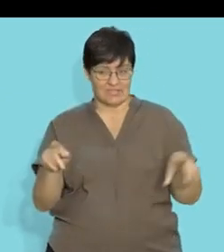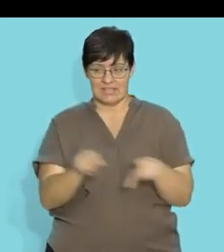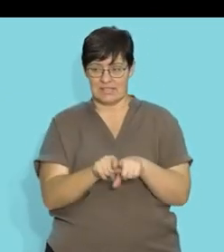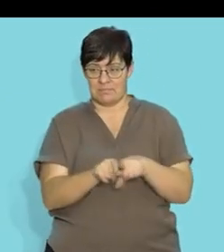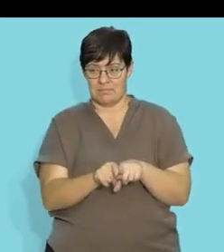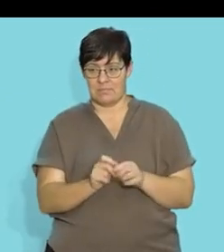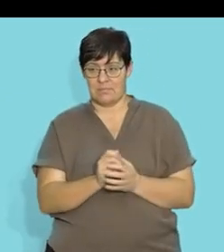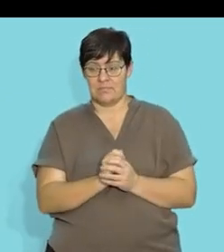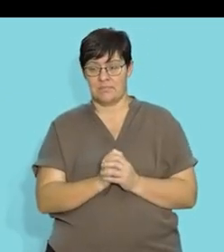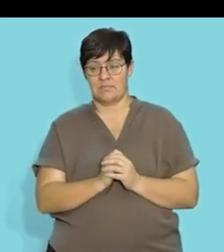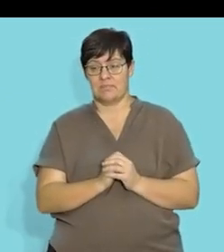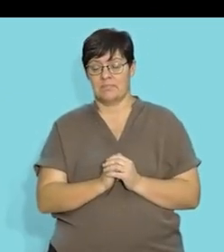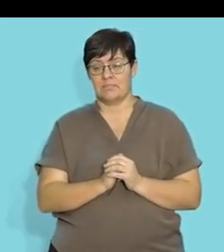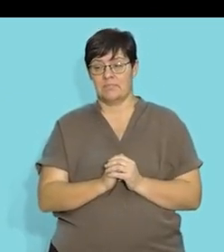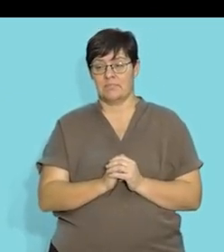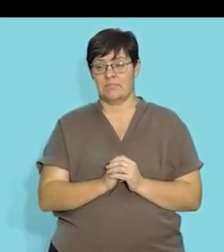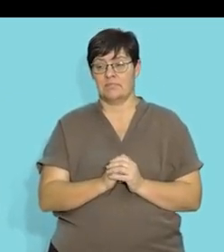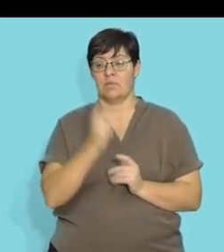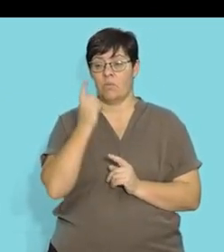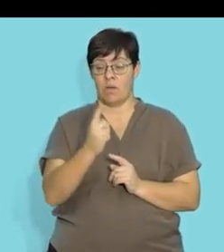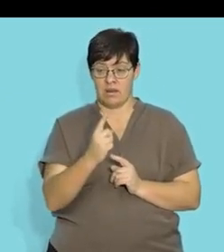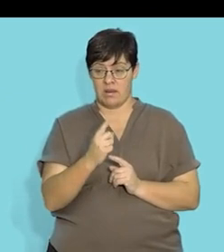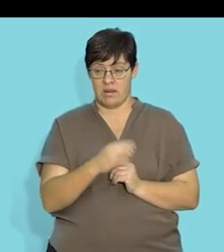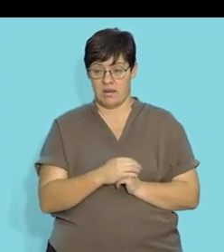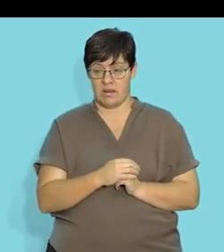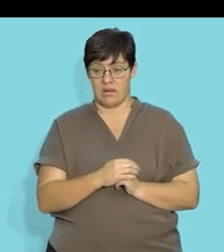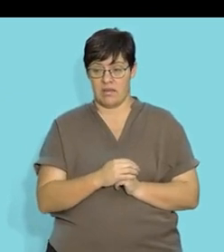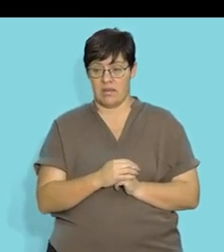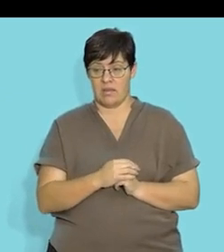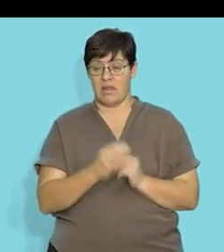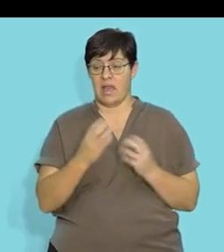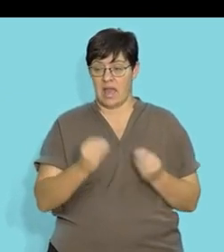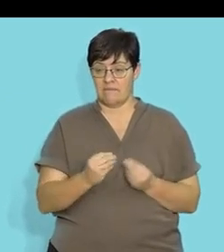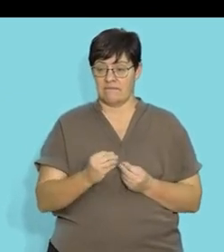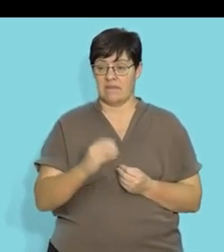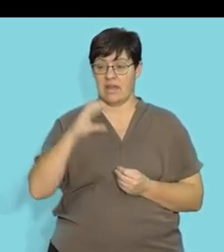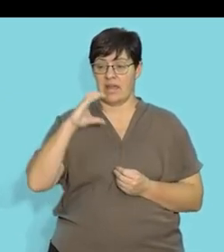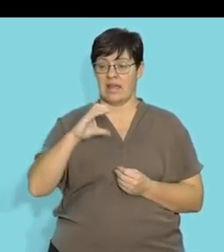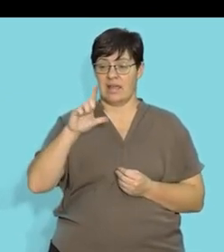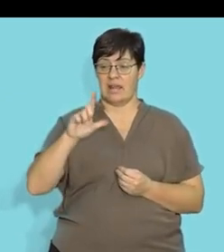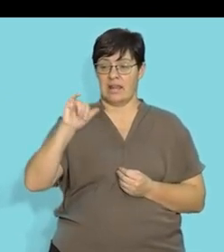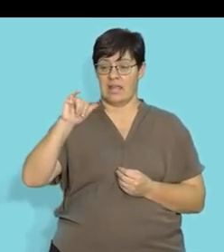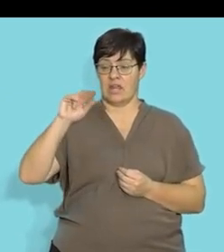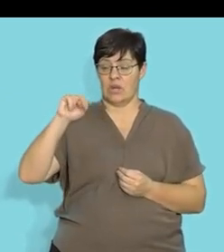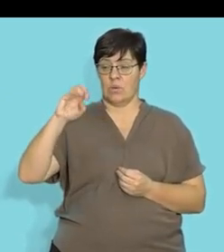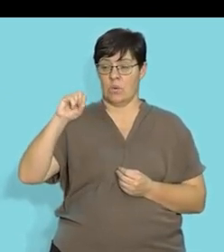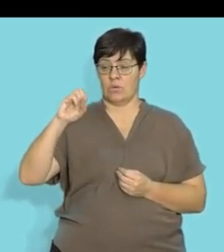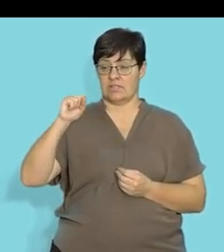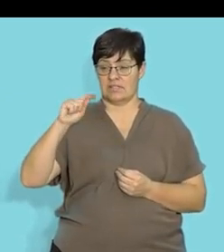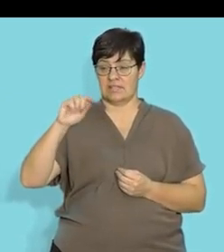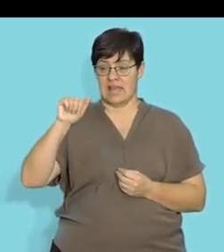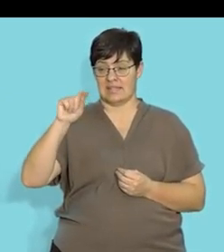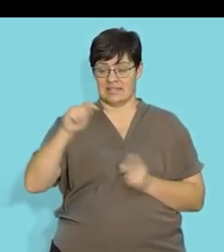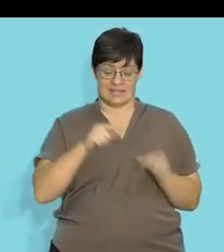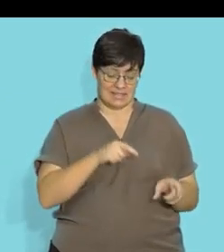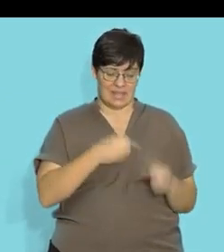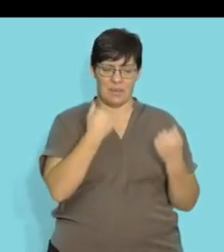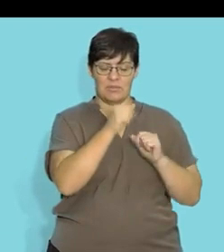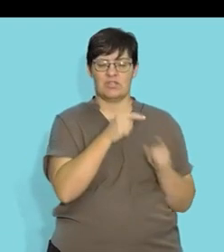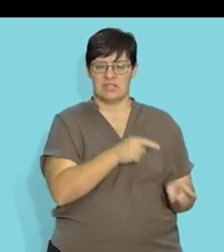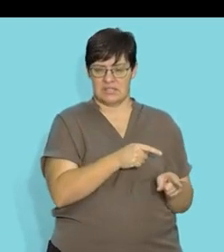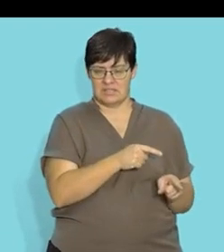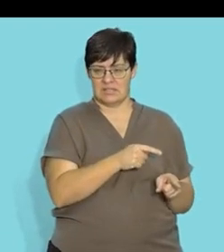same. The only difference is that one is present on a clinostat, and a clinostat is essentially a machine